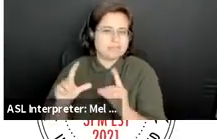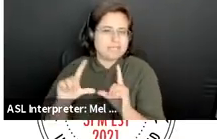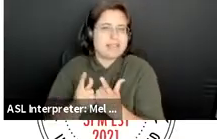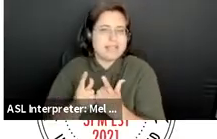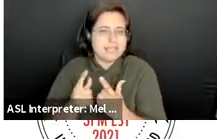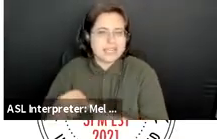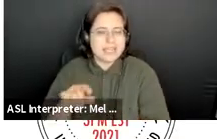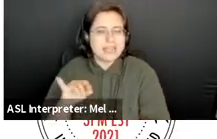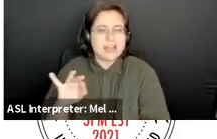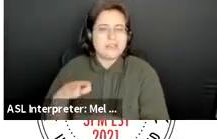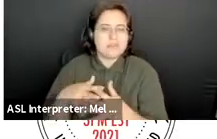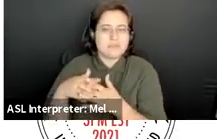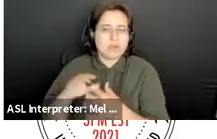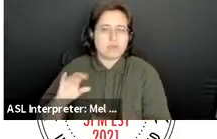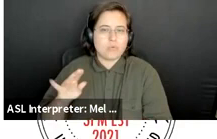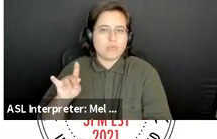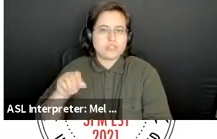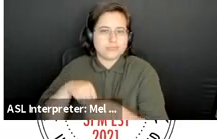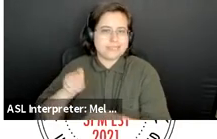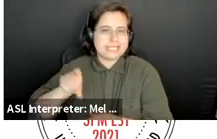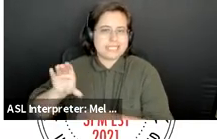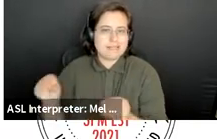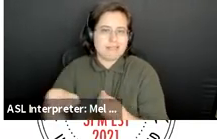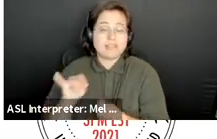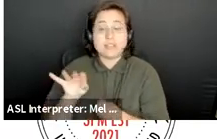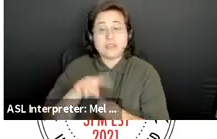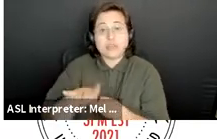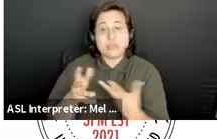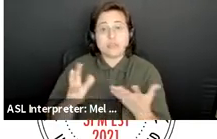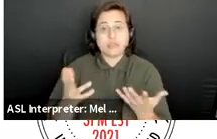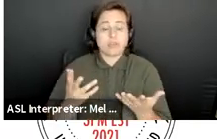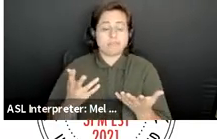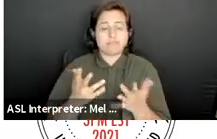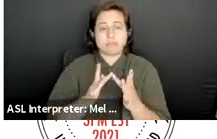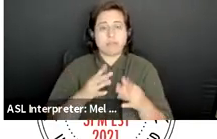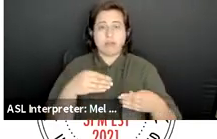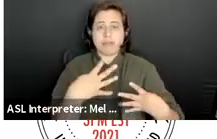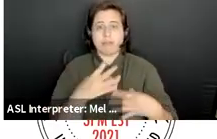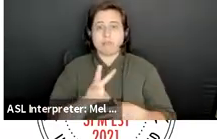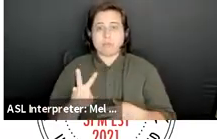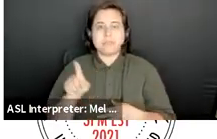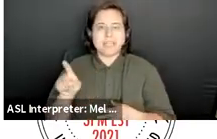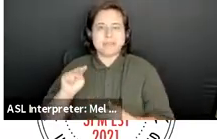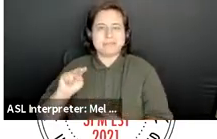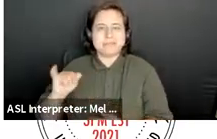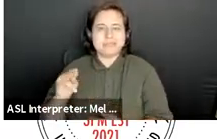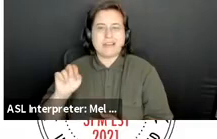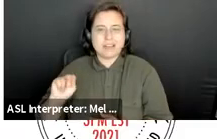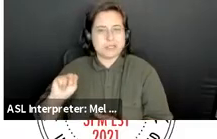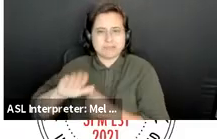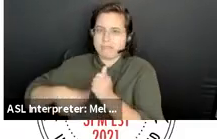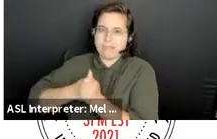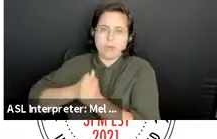DC office. If you've engaged with the Artists from Abroad website, Nejin is really the person behind all of